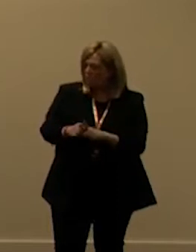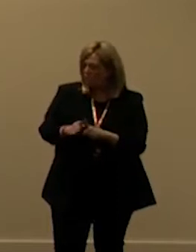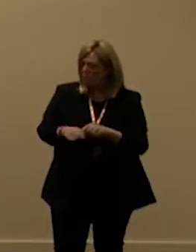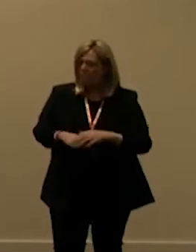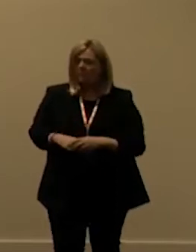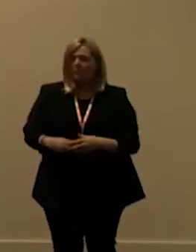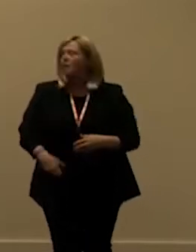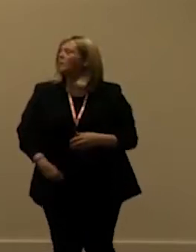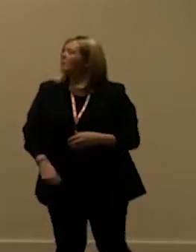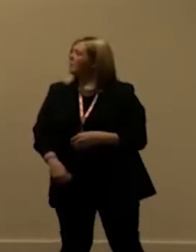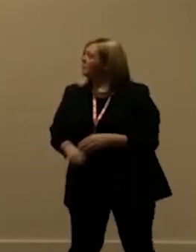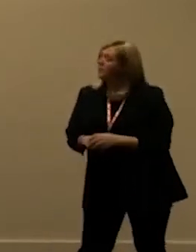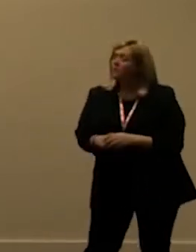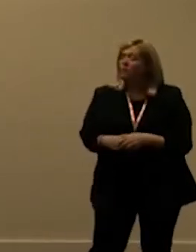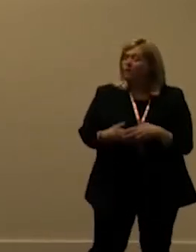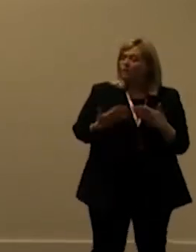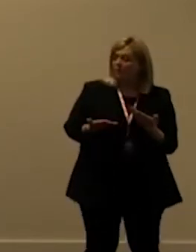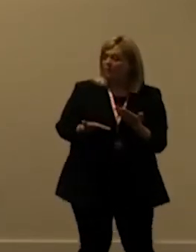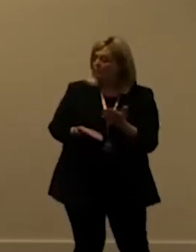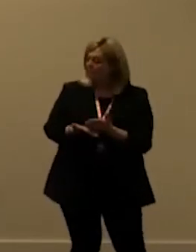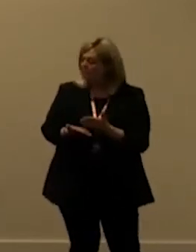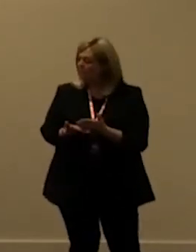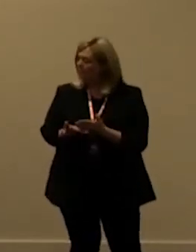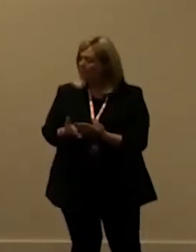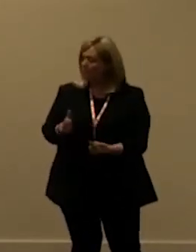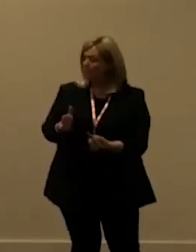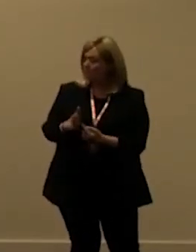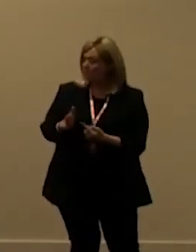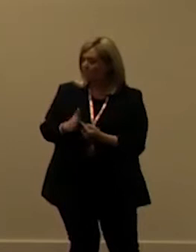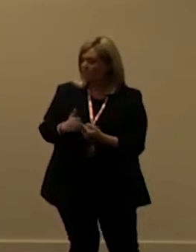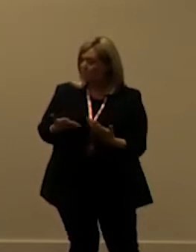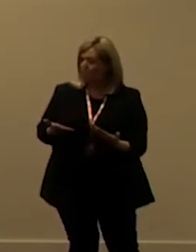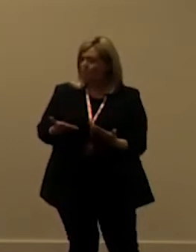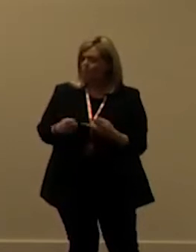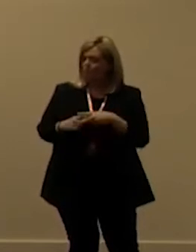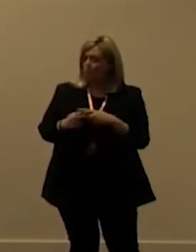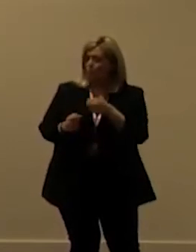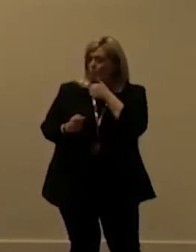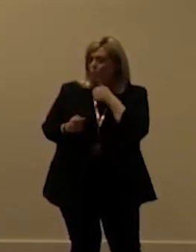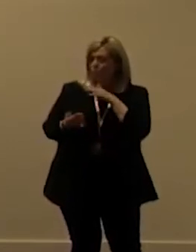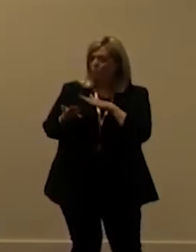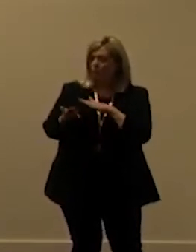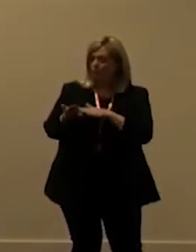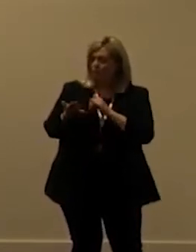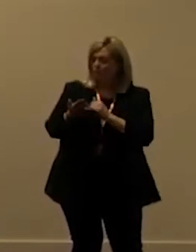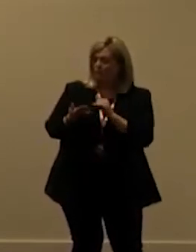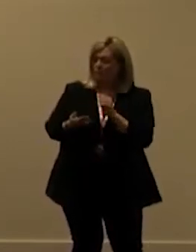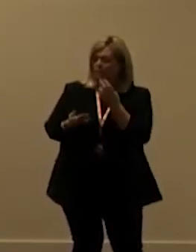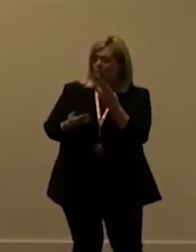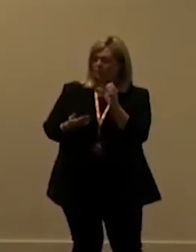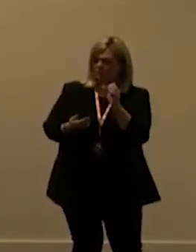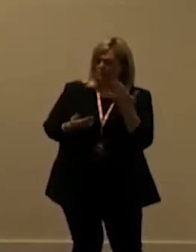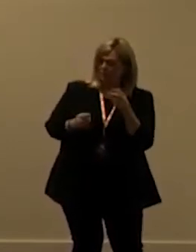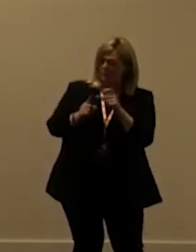Now, this is where I kind of take a leap of faith, and one of the main ones for me is that we have a tool that we can use called Microsoft 365